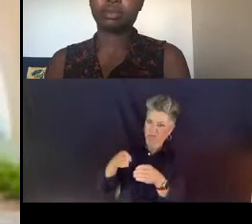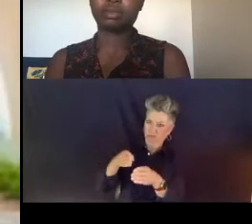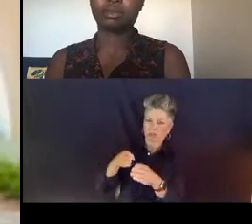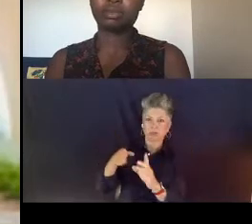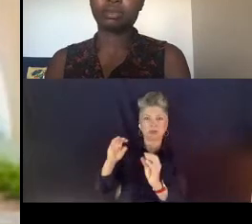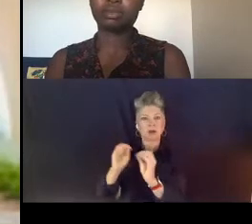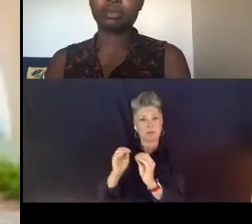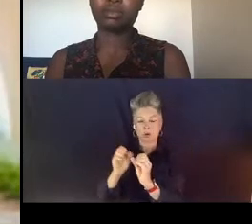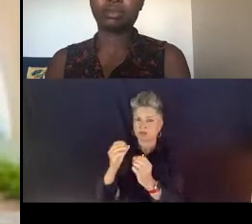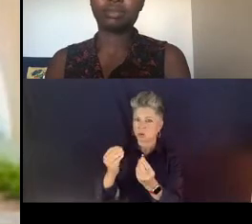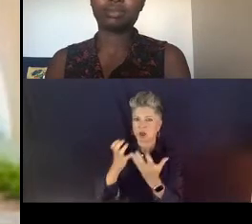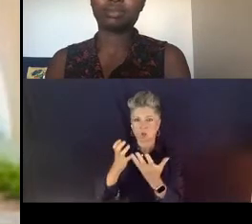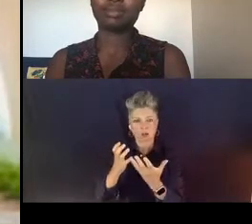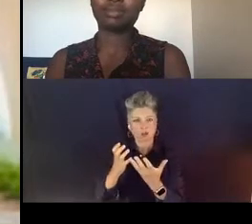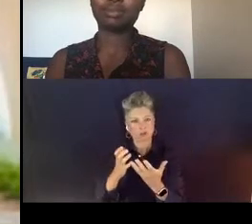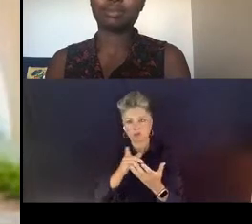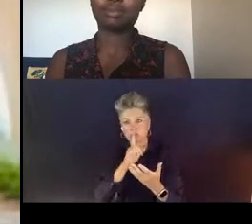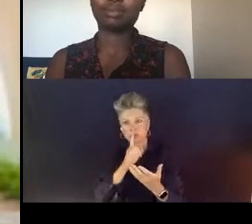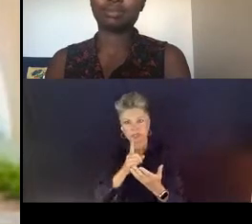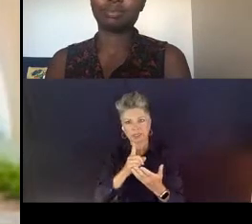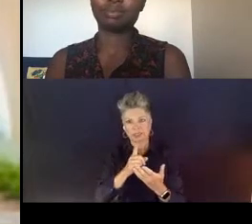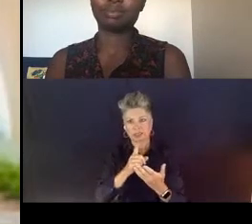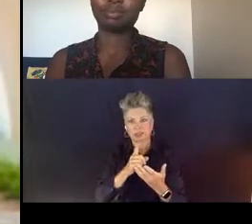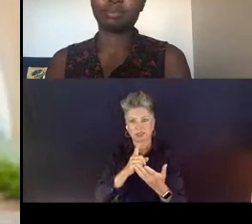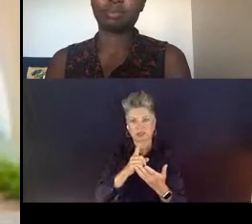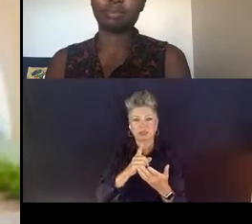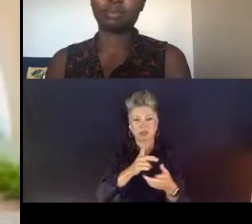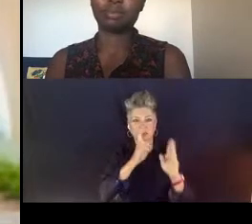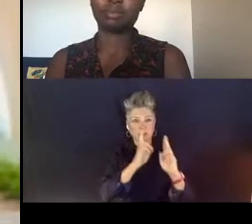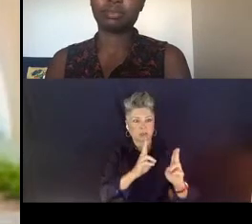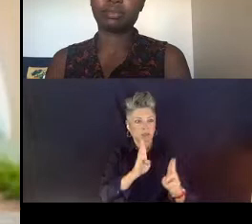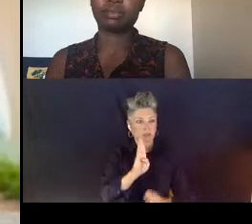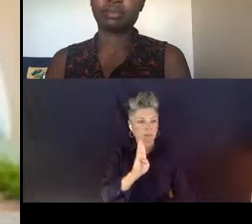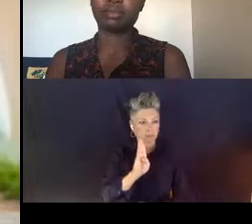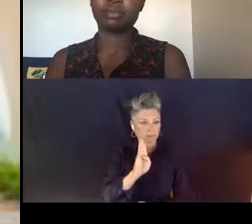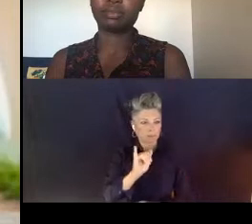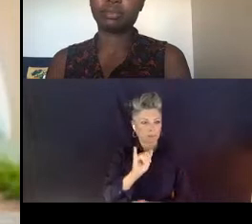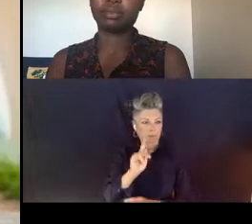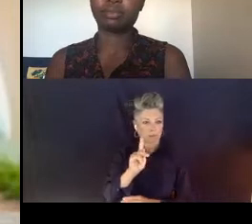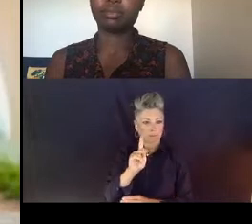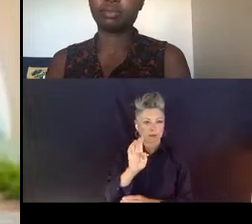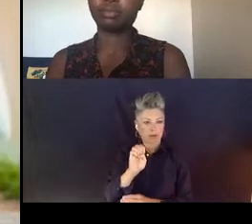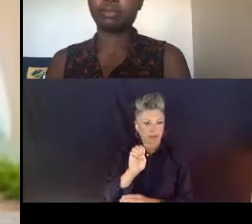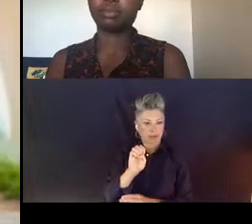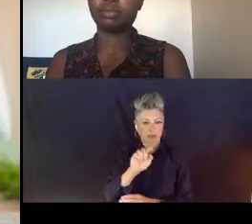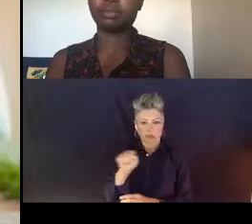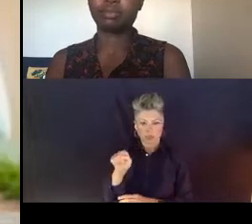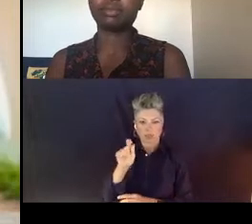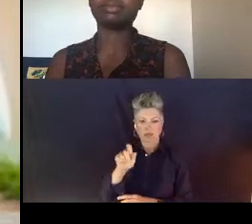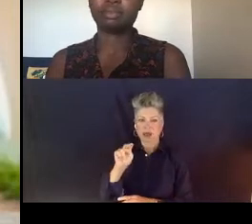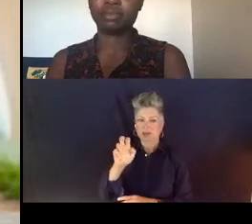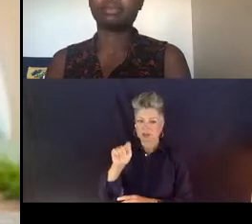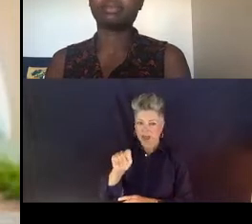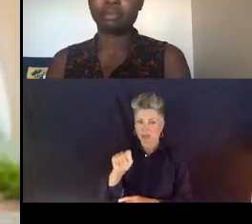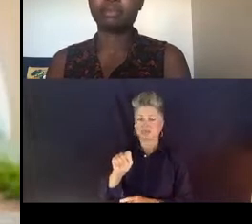a credit to bikemore.net for this wonderful photo to jump off our presentation.